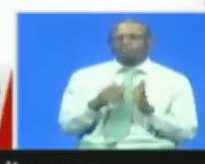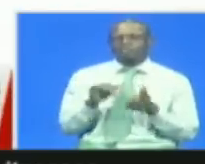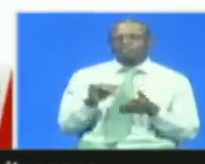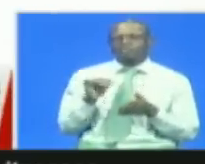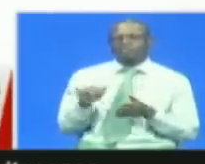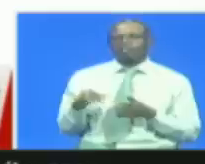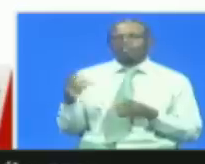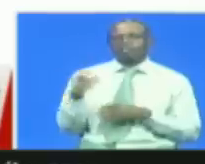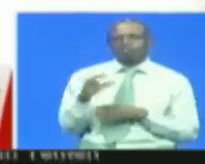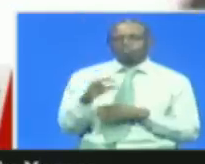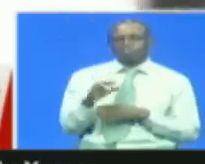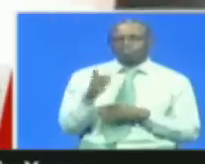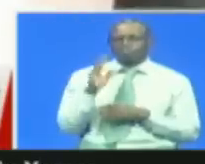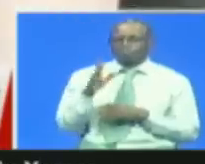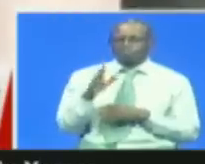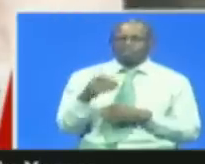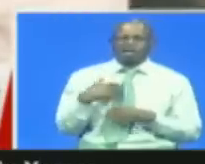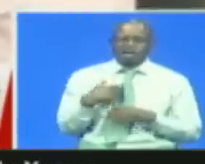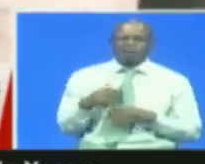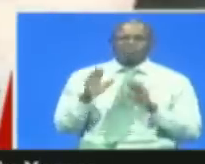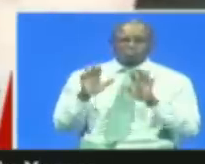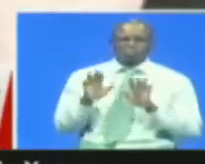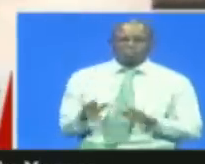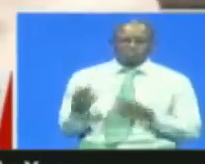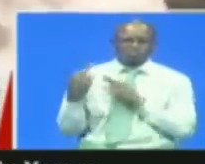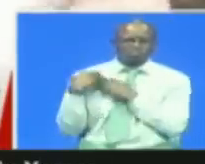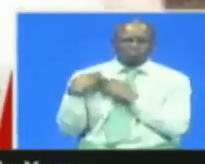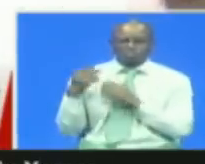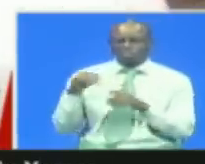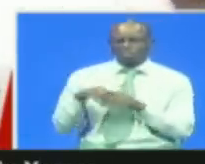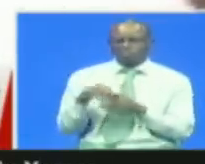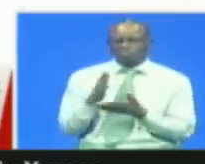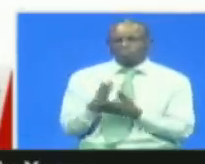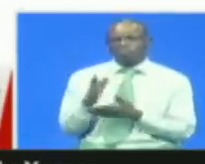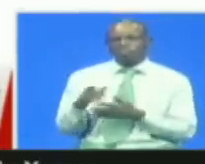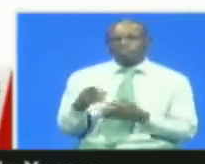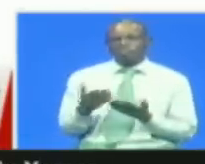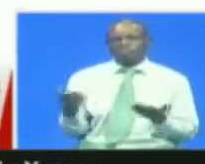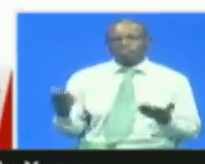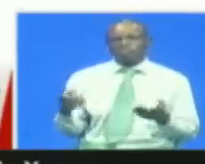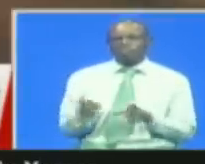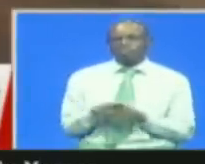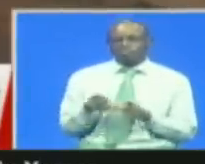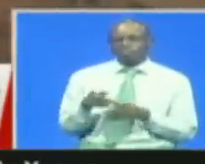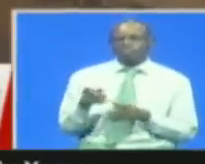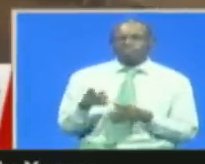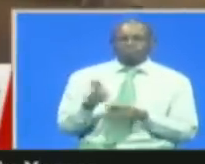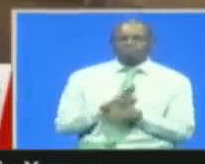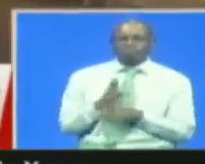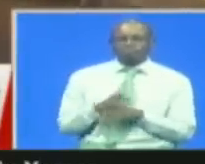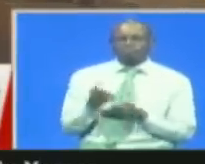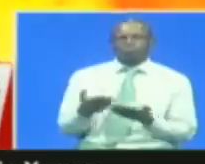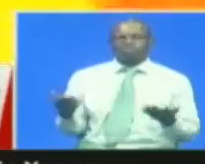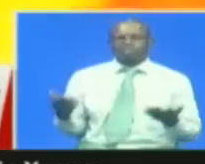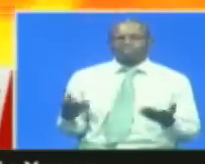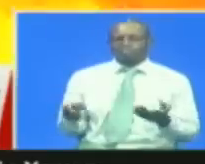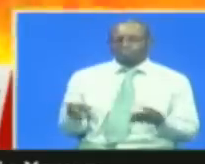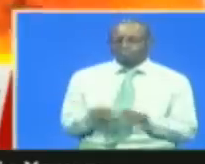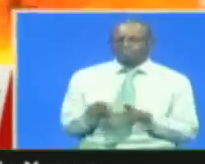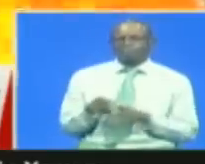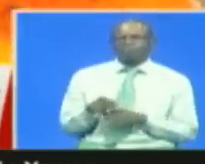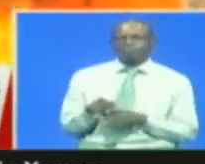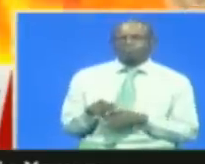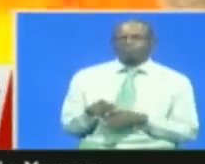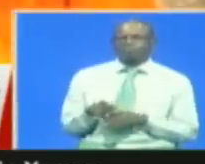a pivotal role in promoting the fight against counterfeit products as the end users of the products. The Act will also give an inspector the power